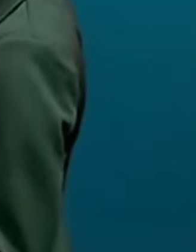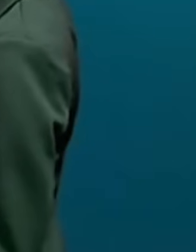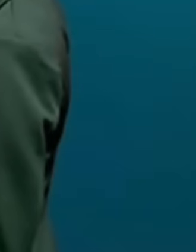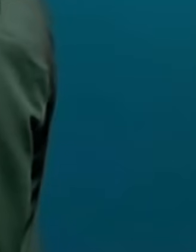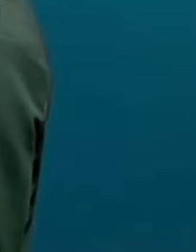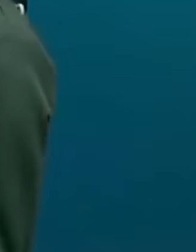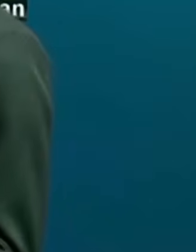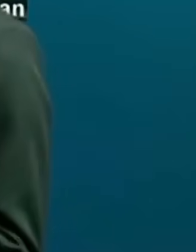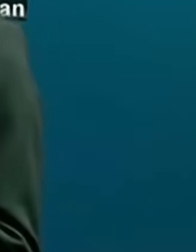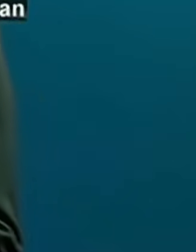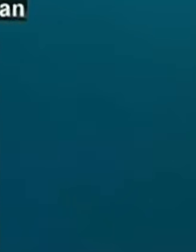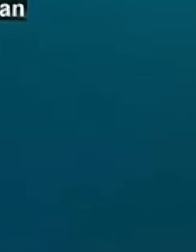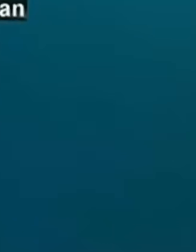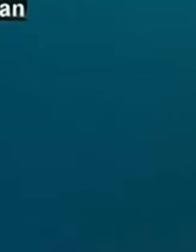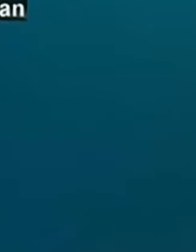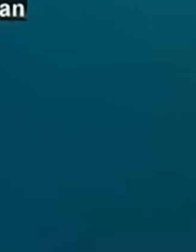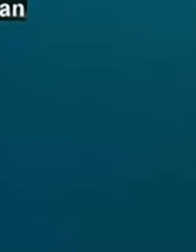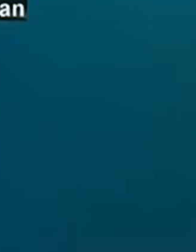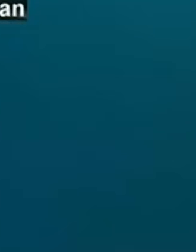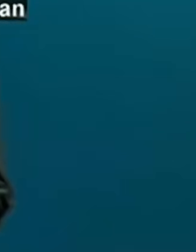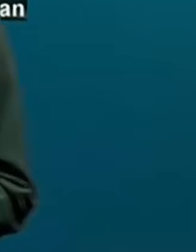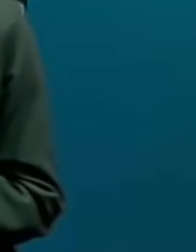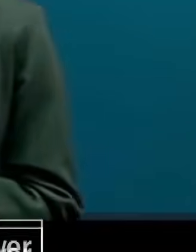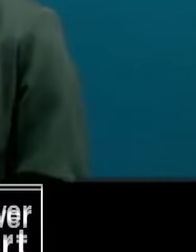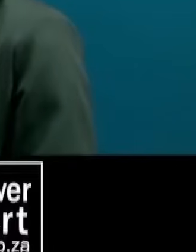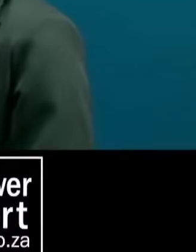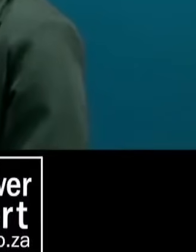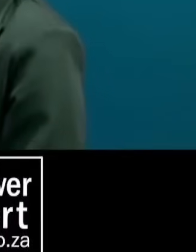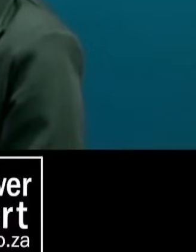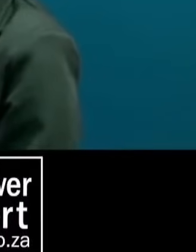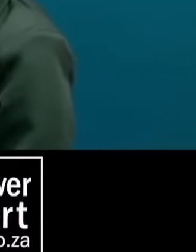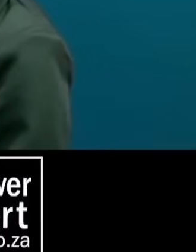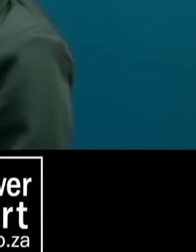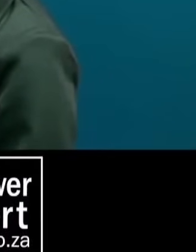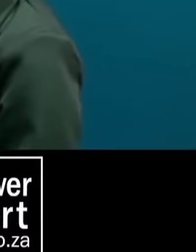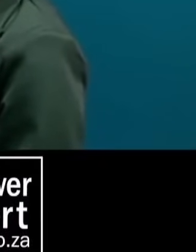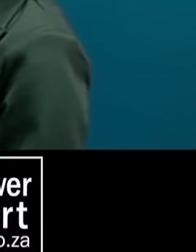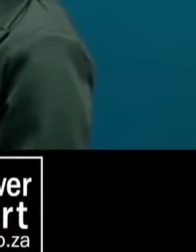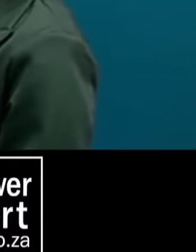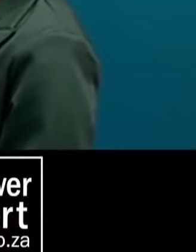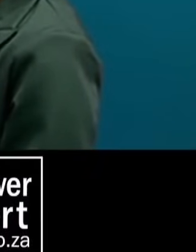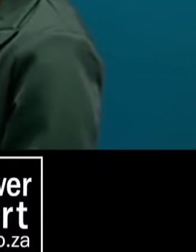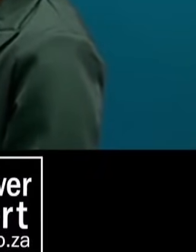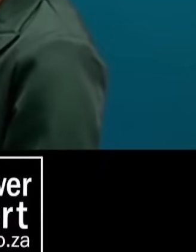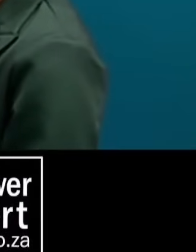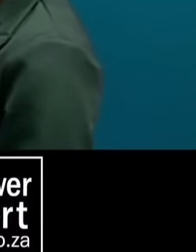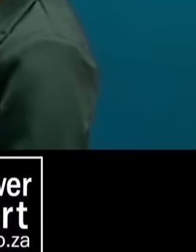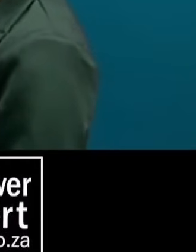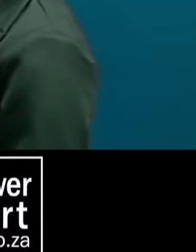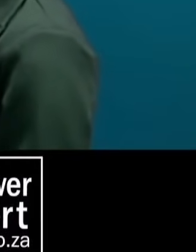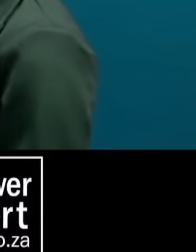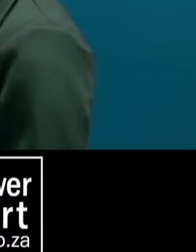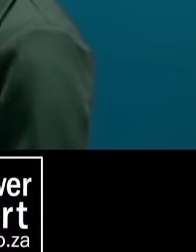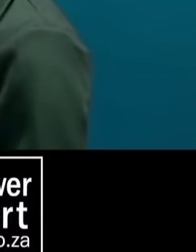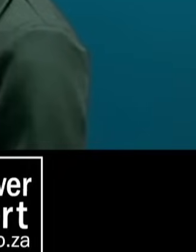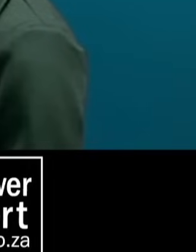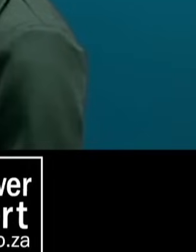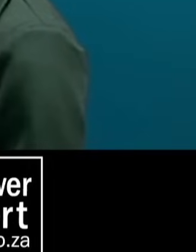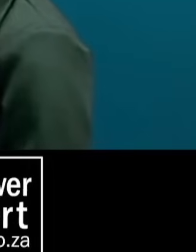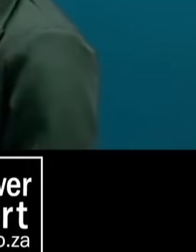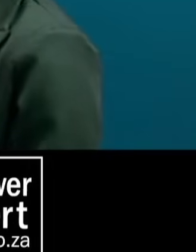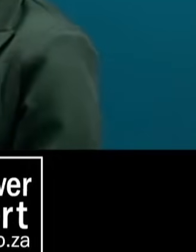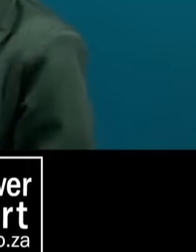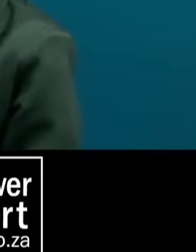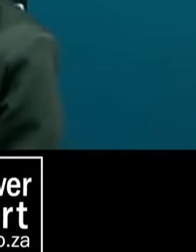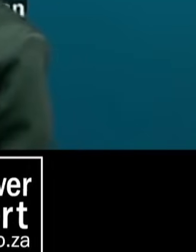KwaZulu-Natal go ka karolong ya Gauteng go tla nna le pula diperesente di le 80 bogare jwa naga mo karolong ya Bokone Bophirima karolo ya Free State le teng go tla nna le